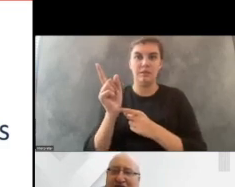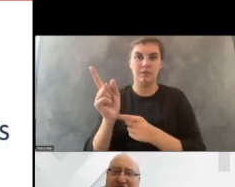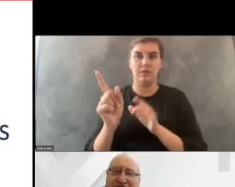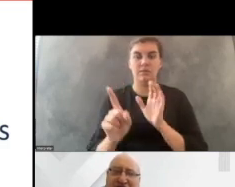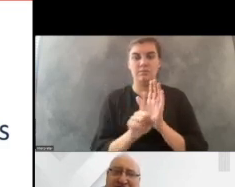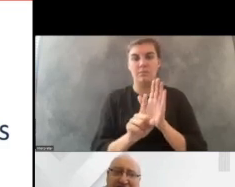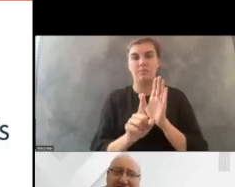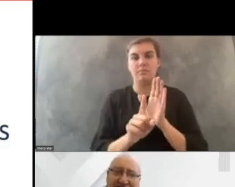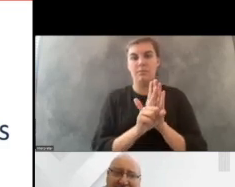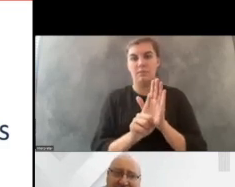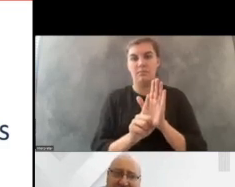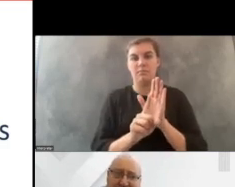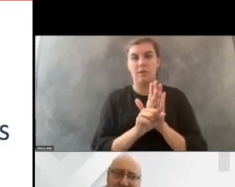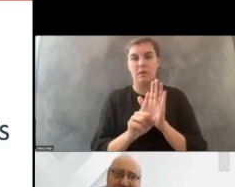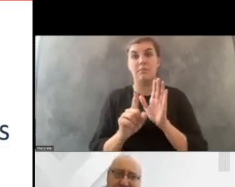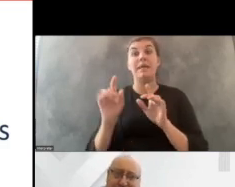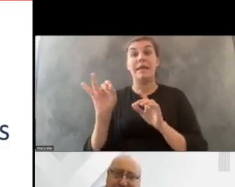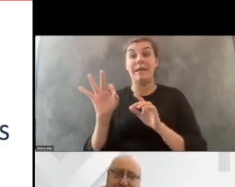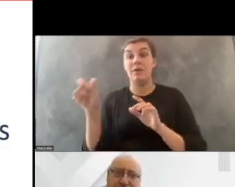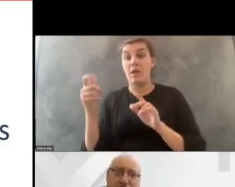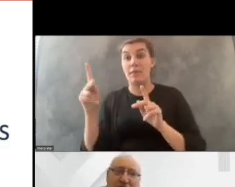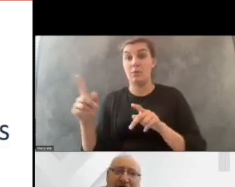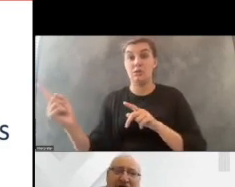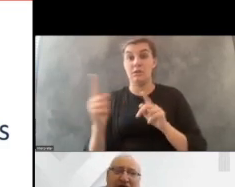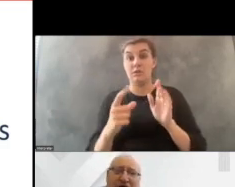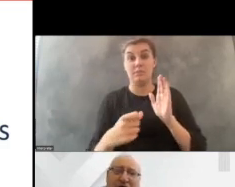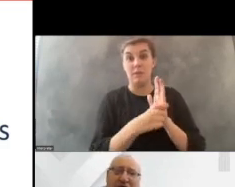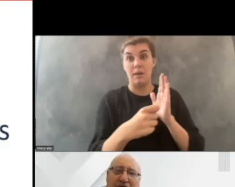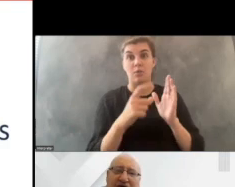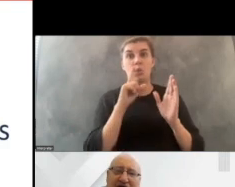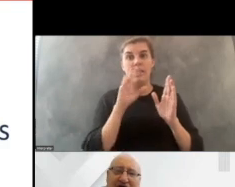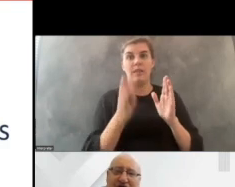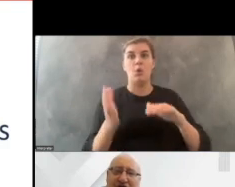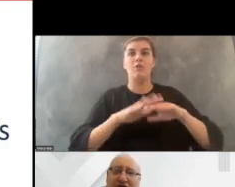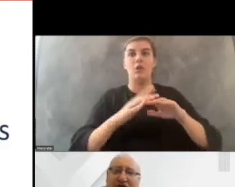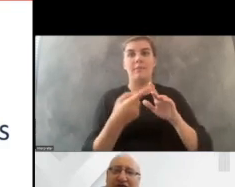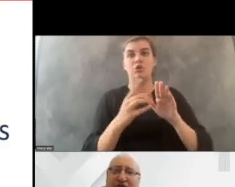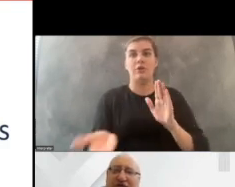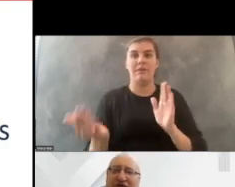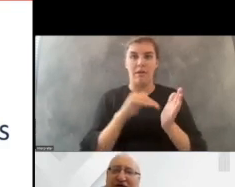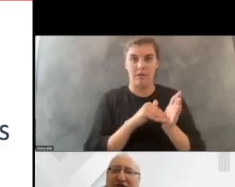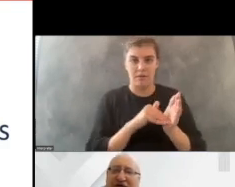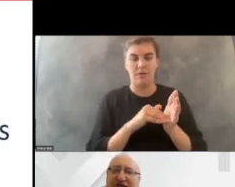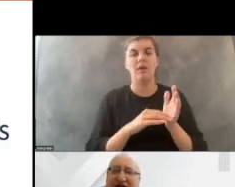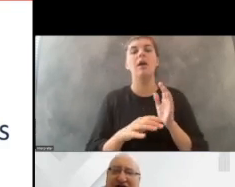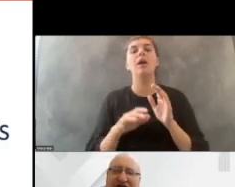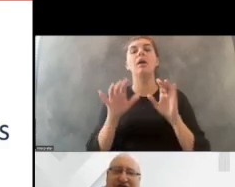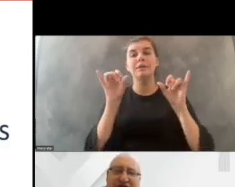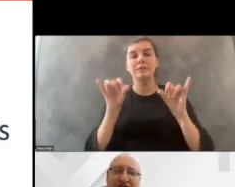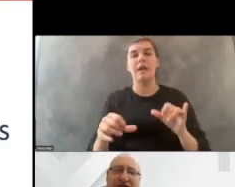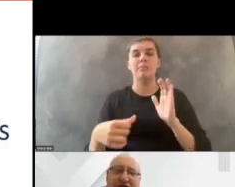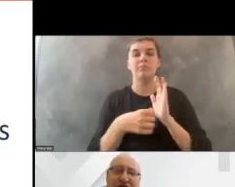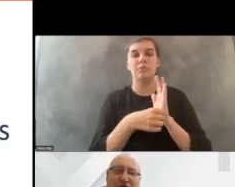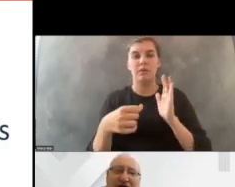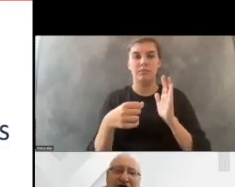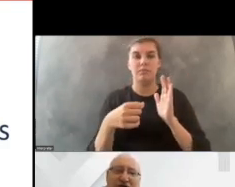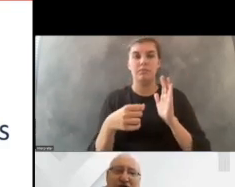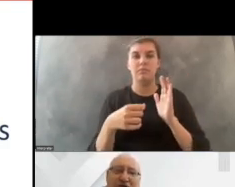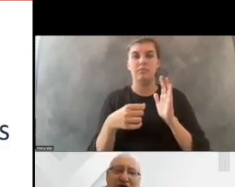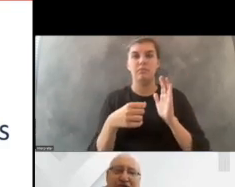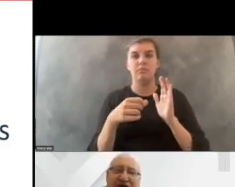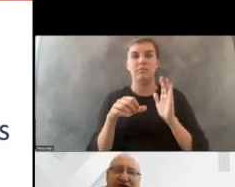indication. So R307.7 is a specific thing which we'll discuss that deals with